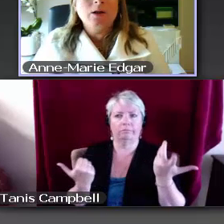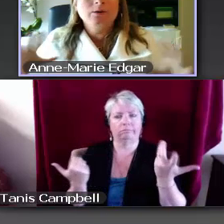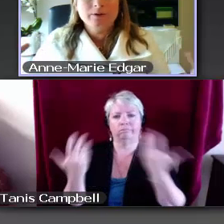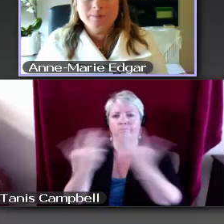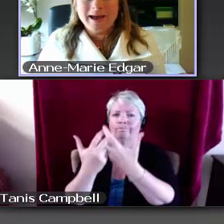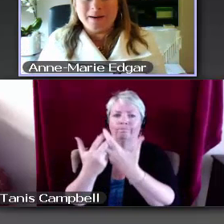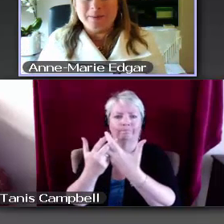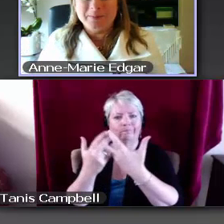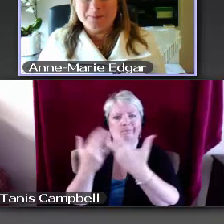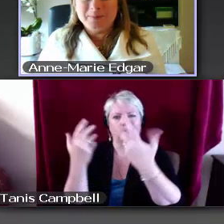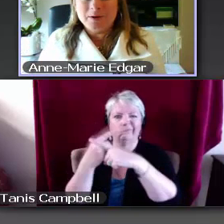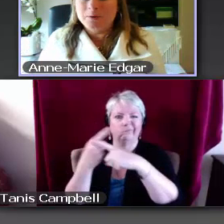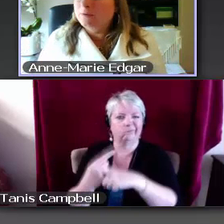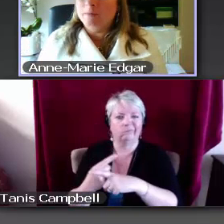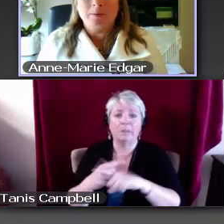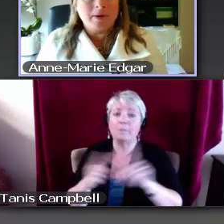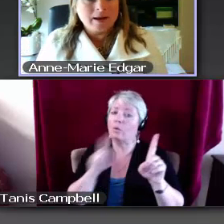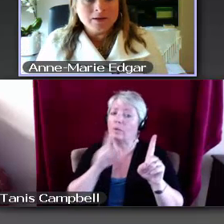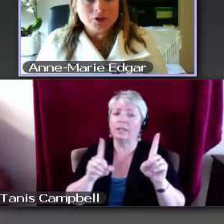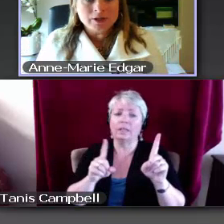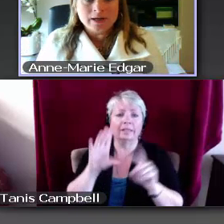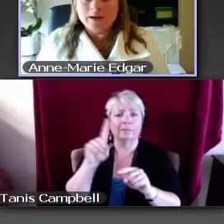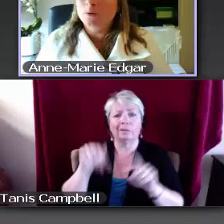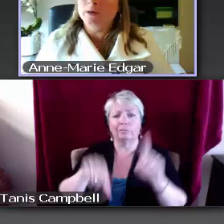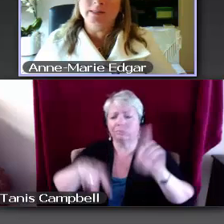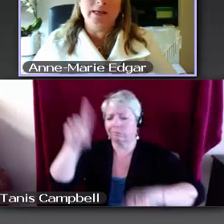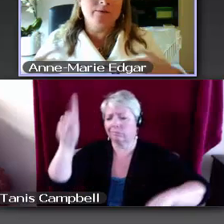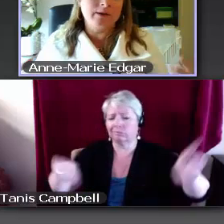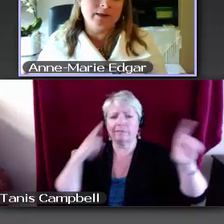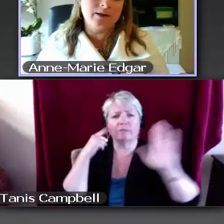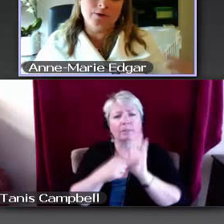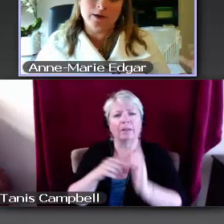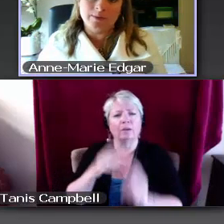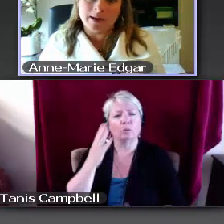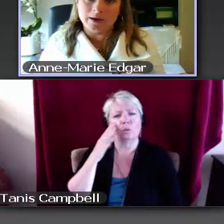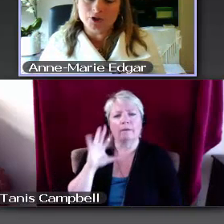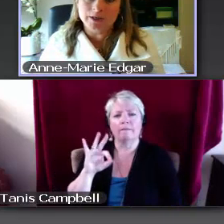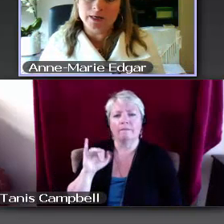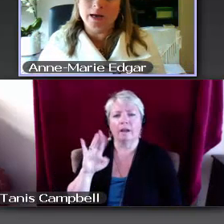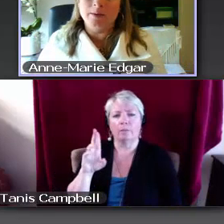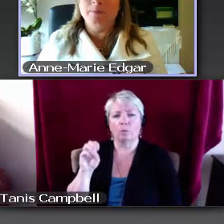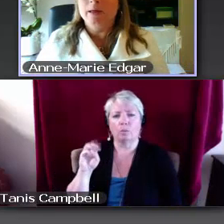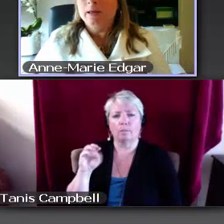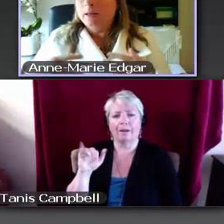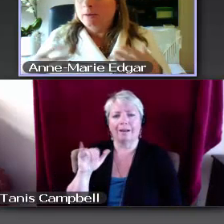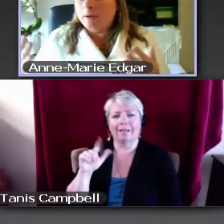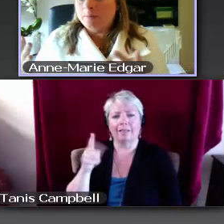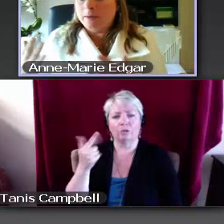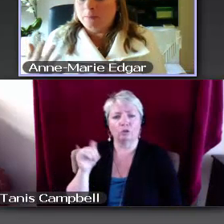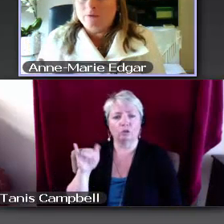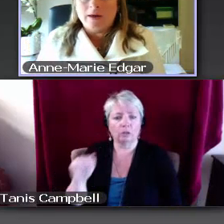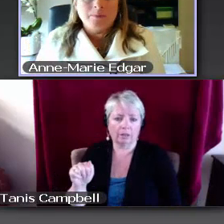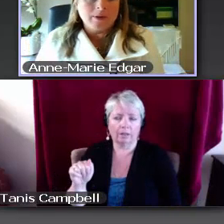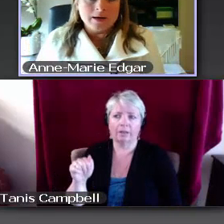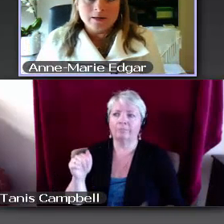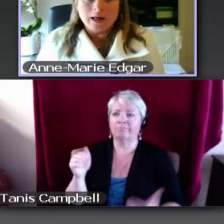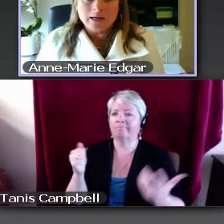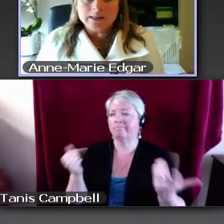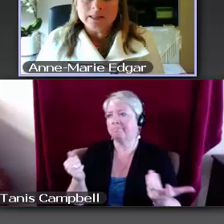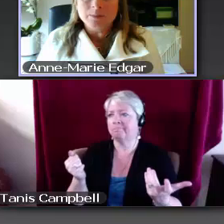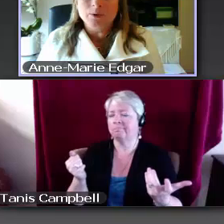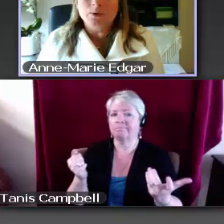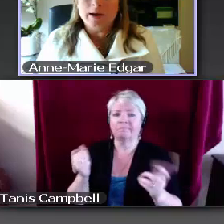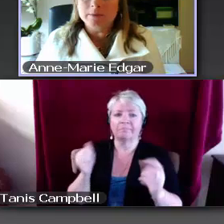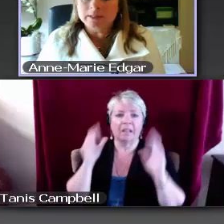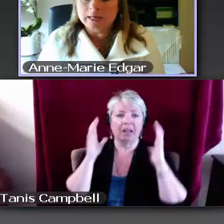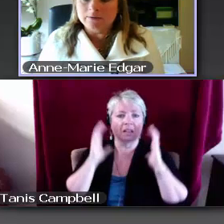But it's all over the map. You know, fibromyalgia, of course, everything you can imagine. We've had blind